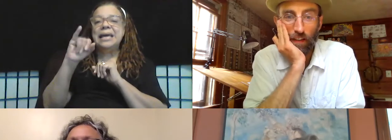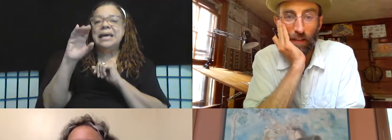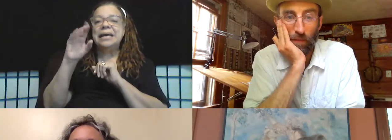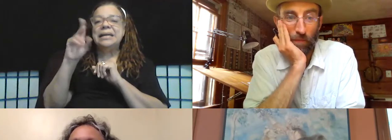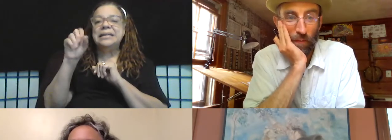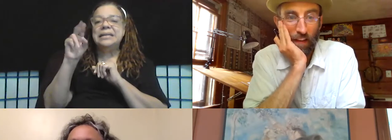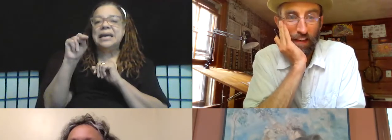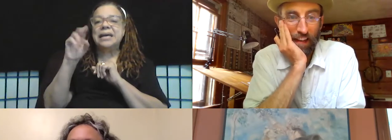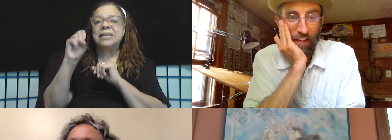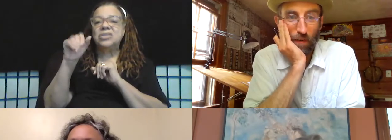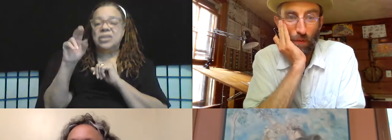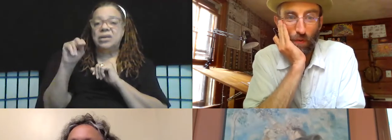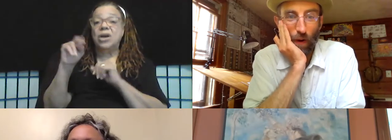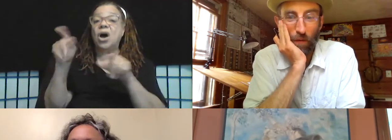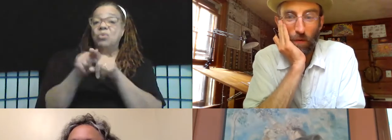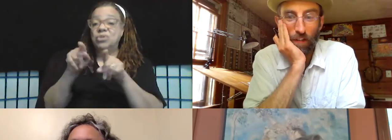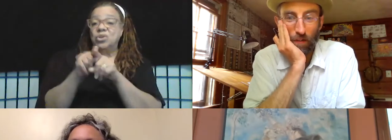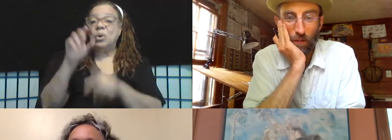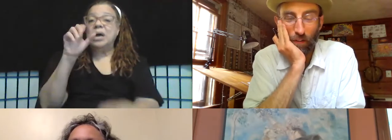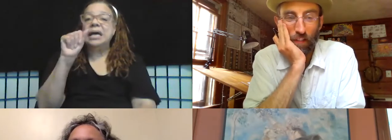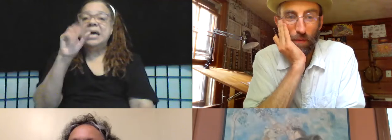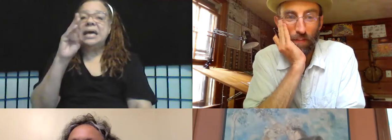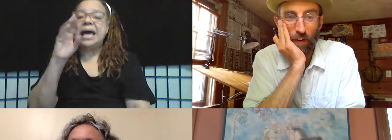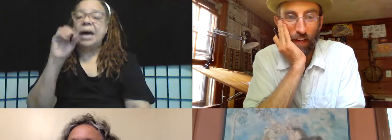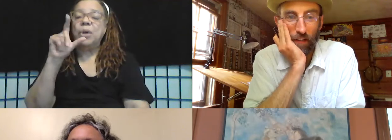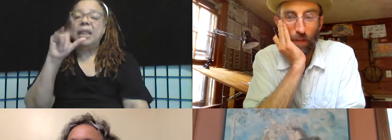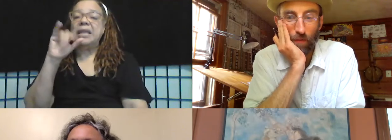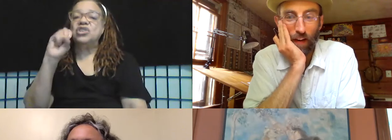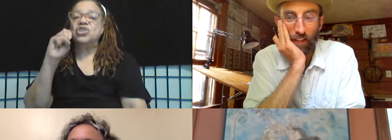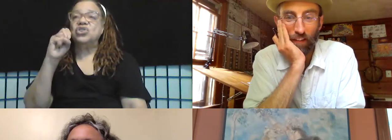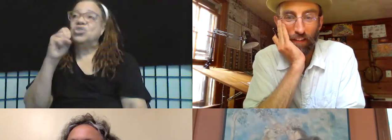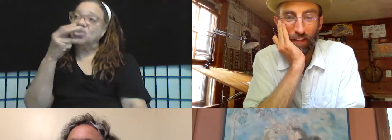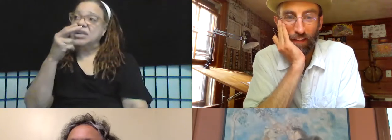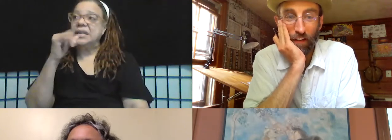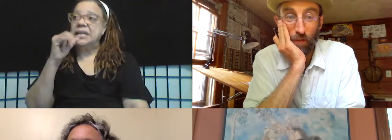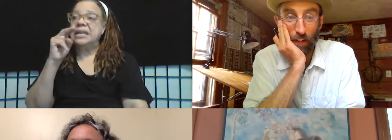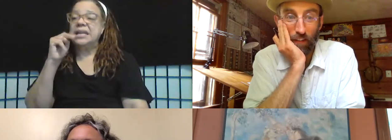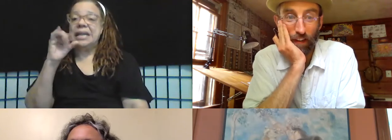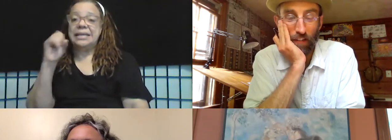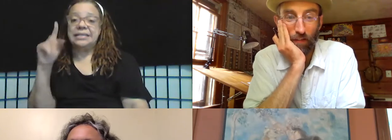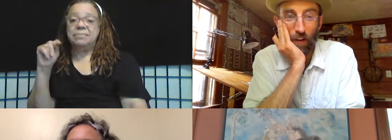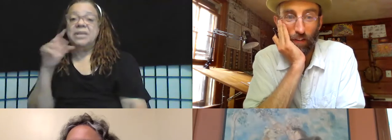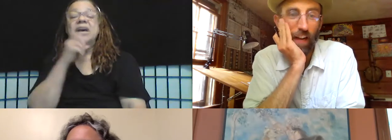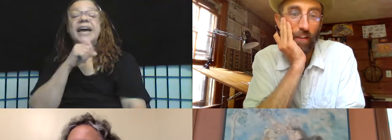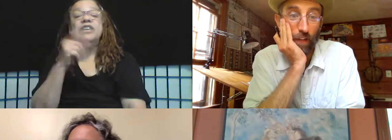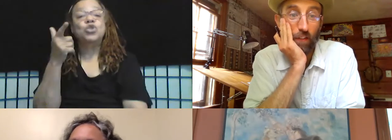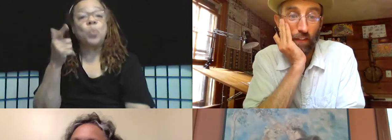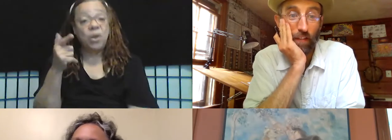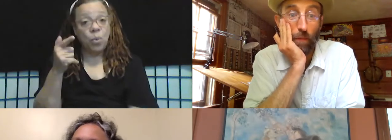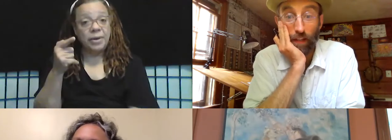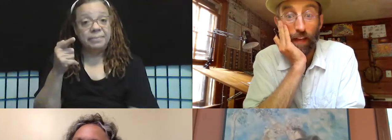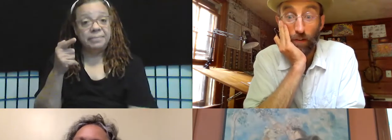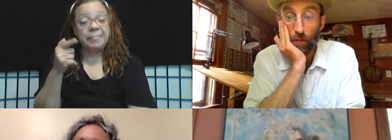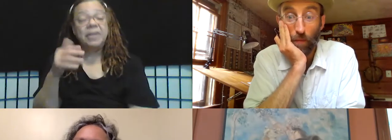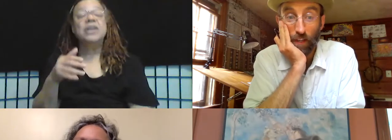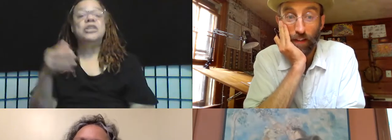abolitionist. And she was 21 years old, and she was invited to address a joint session of Congress, not an official